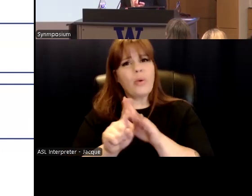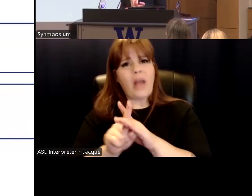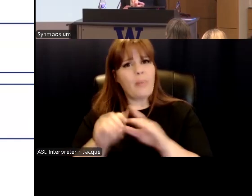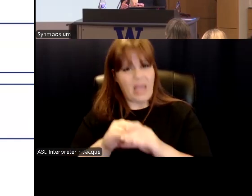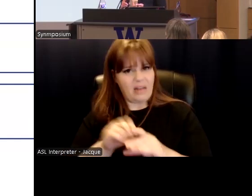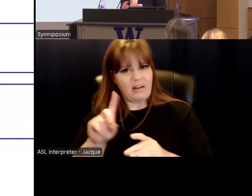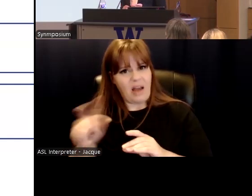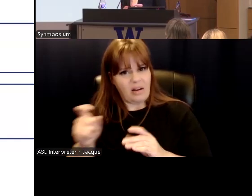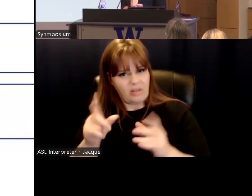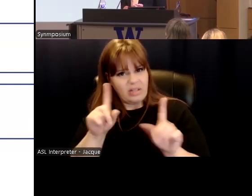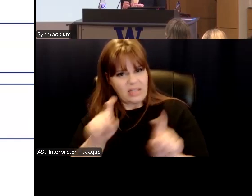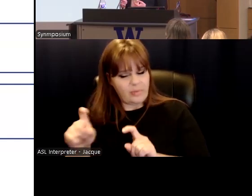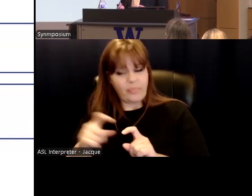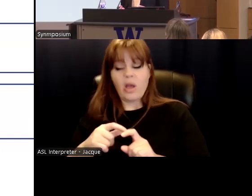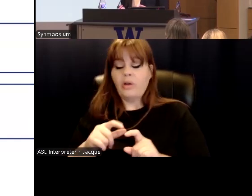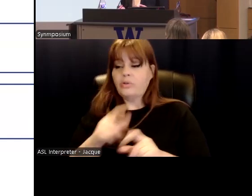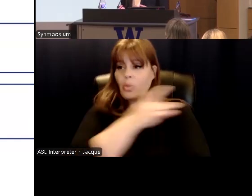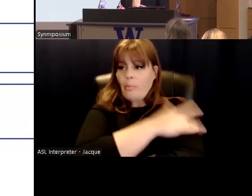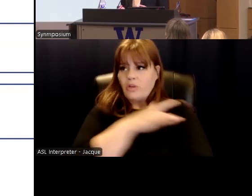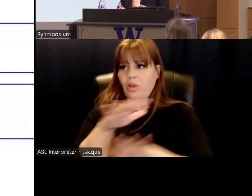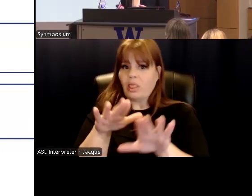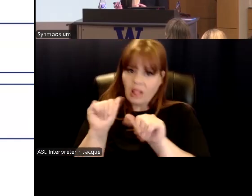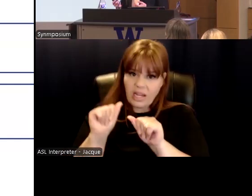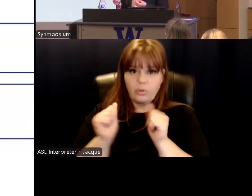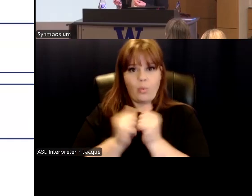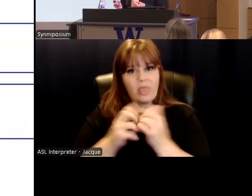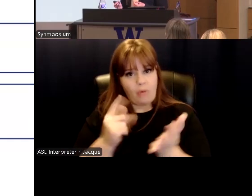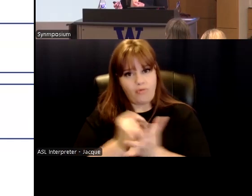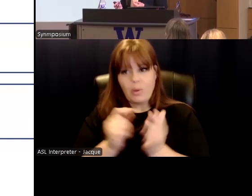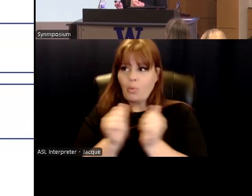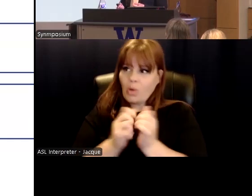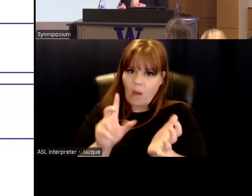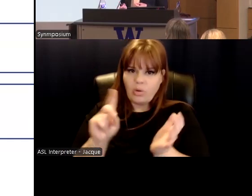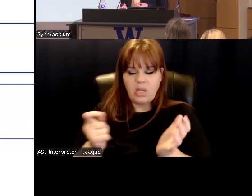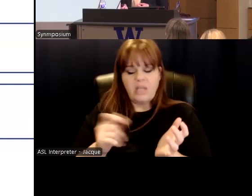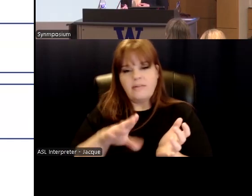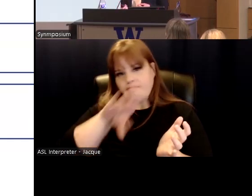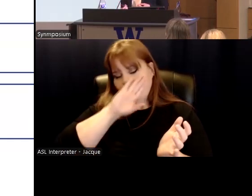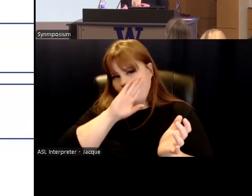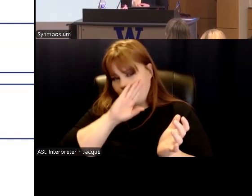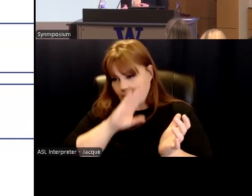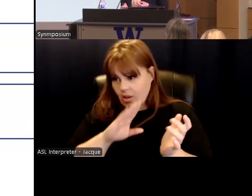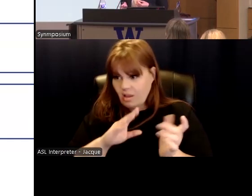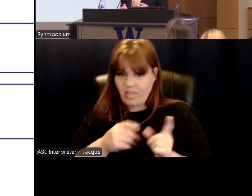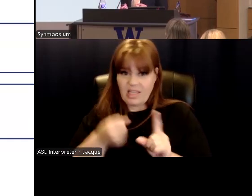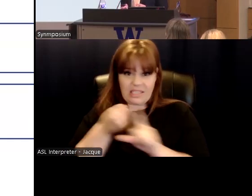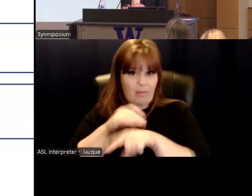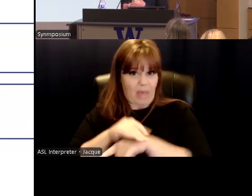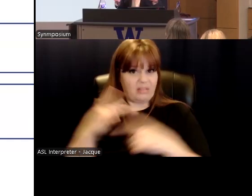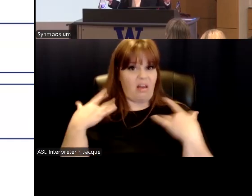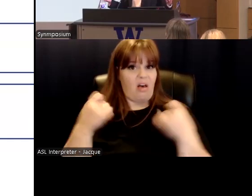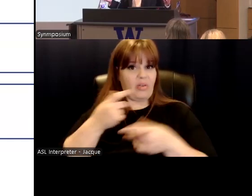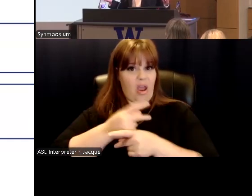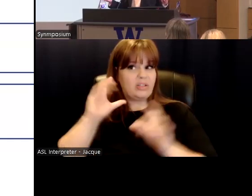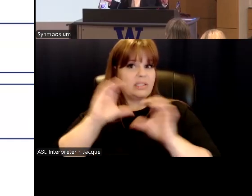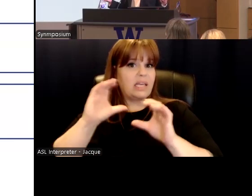without treatment, without a diagnosis, also very frustrating. This impacts healthcare seeking behaviors. I hear patients say,